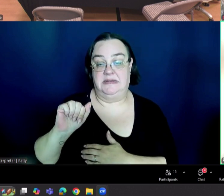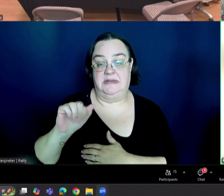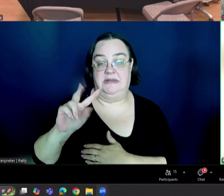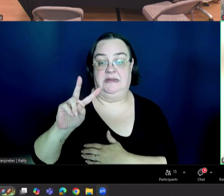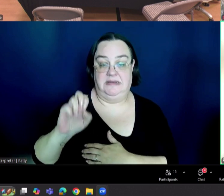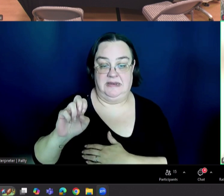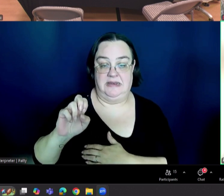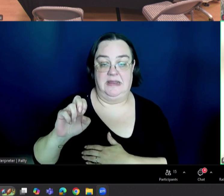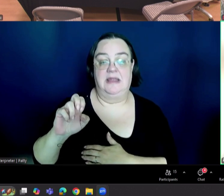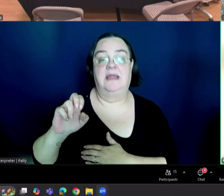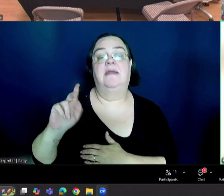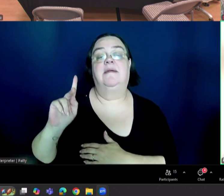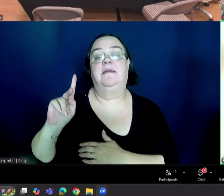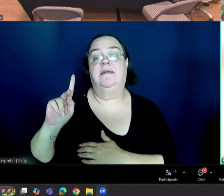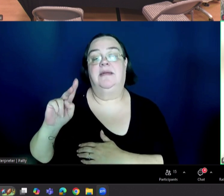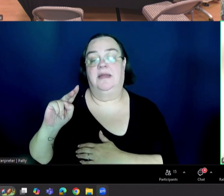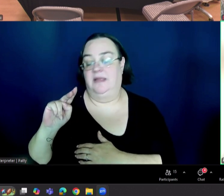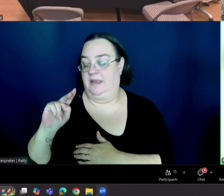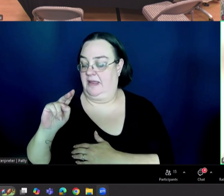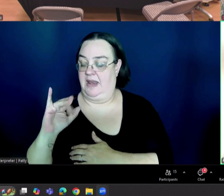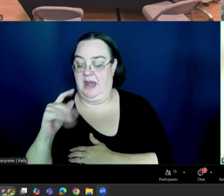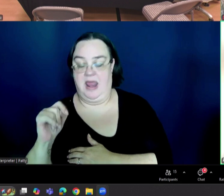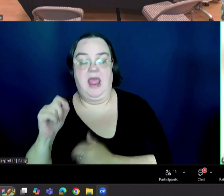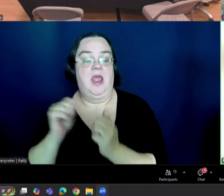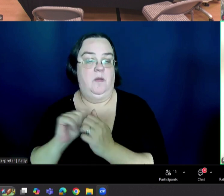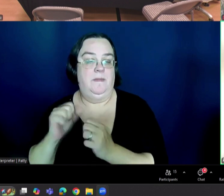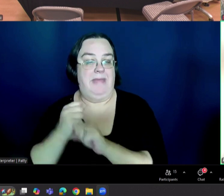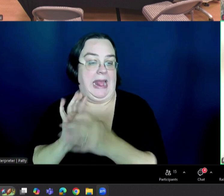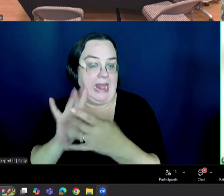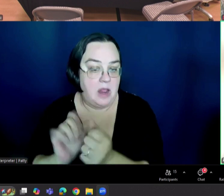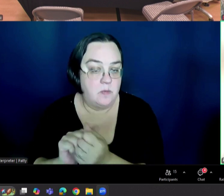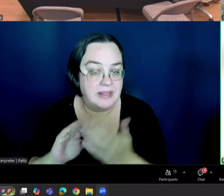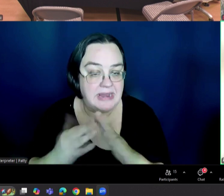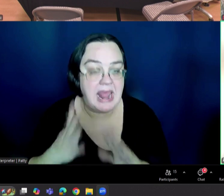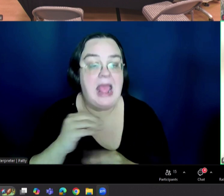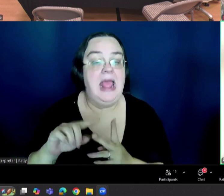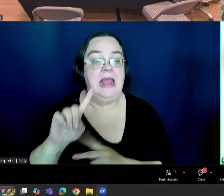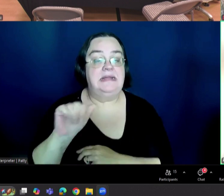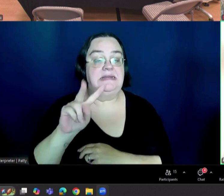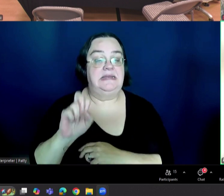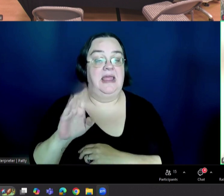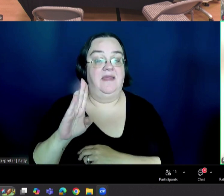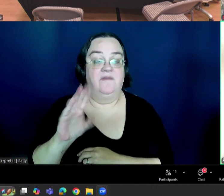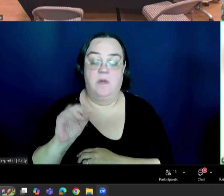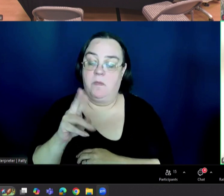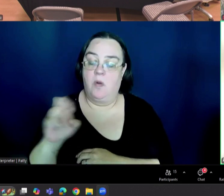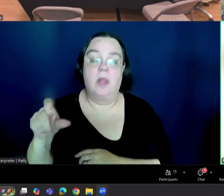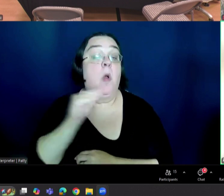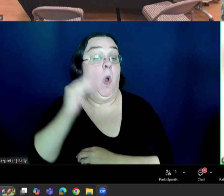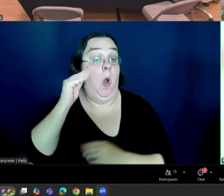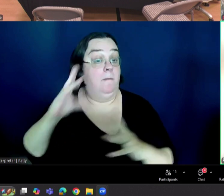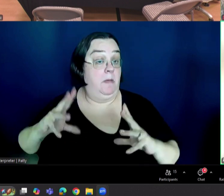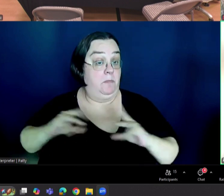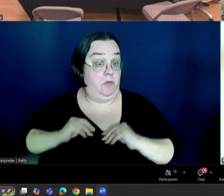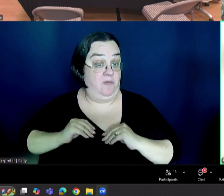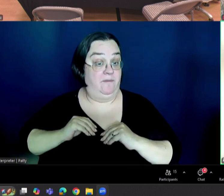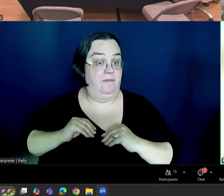the connection with the town and with Dave Bowen, the Cheverly home improvement owner.